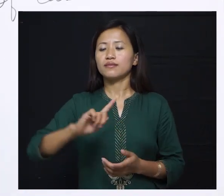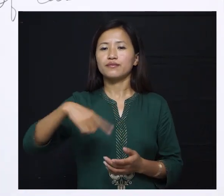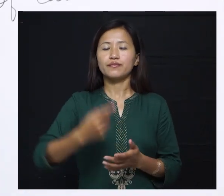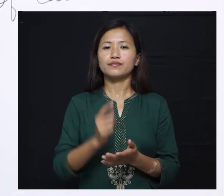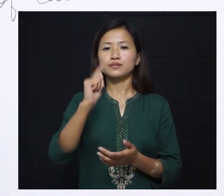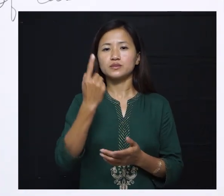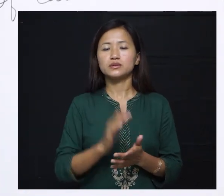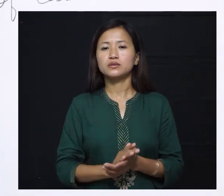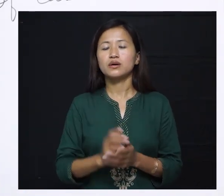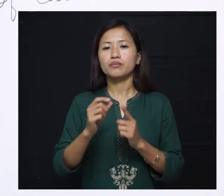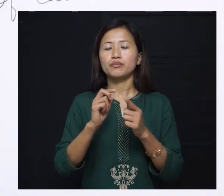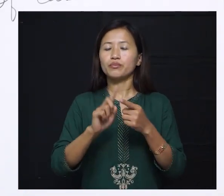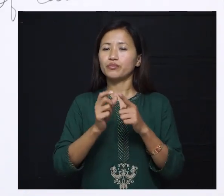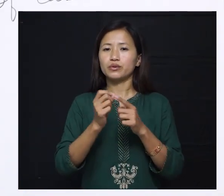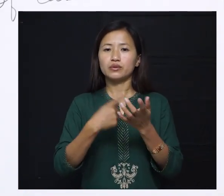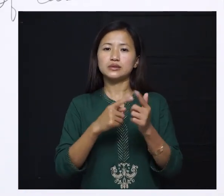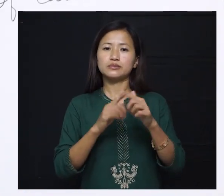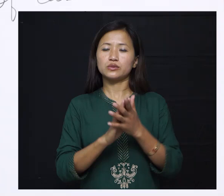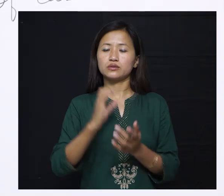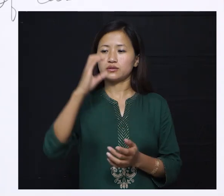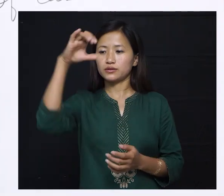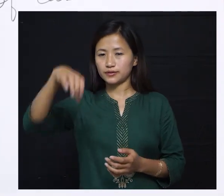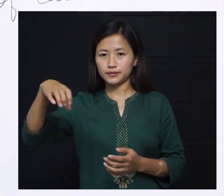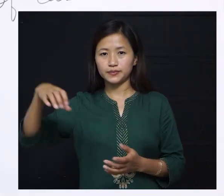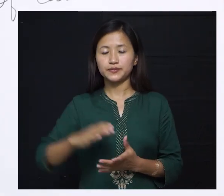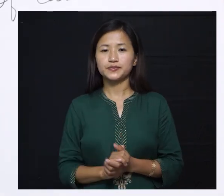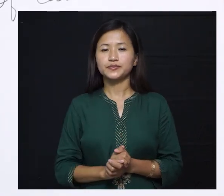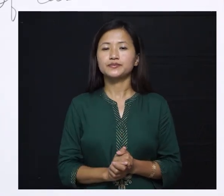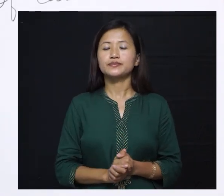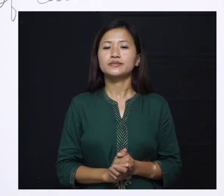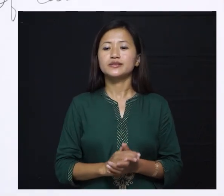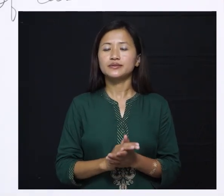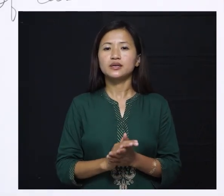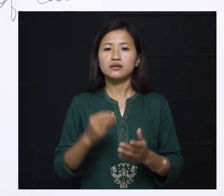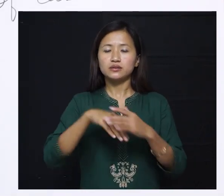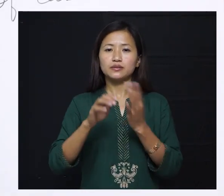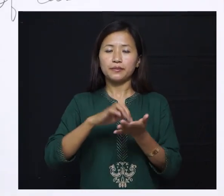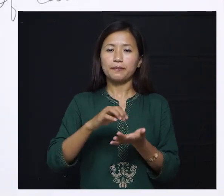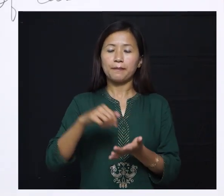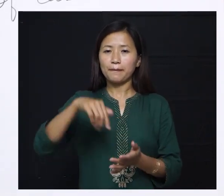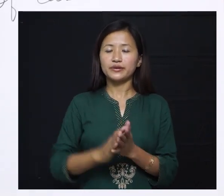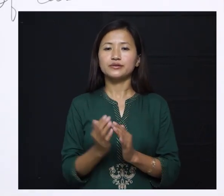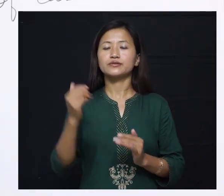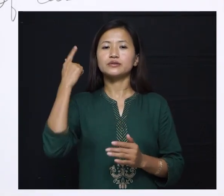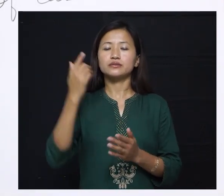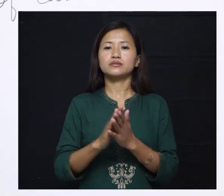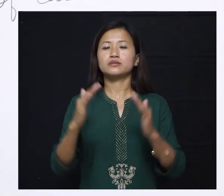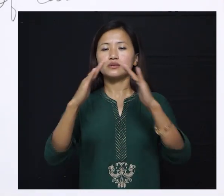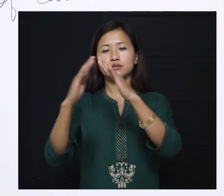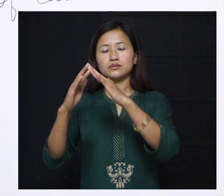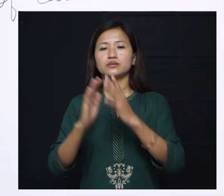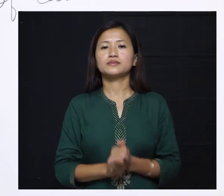is the port cities. So port cities also come under the categories of the medieval towns. So these port